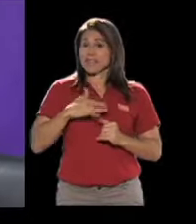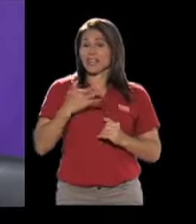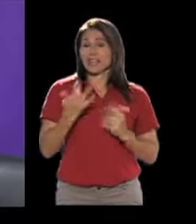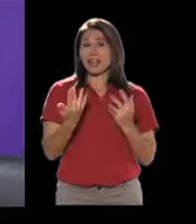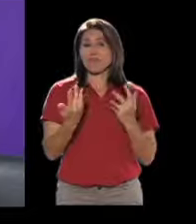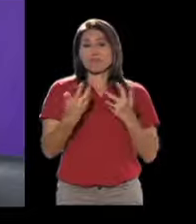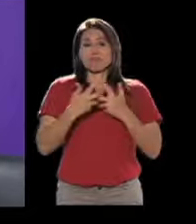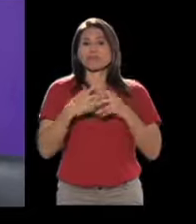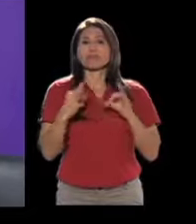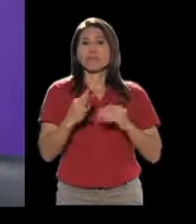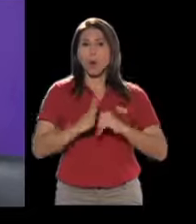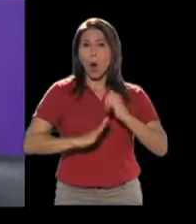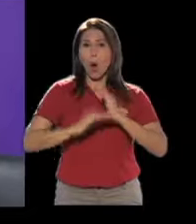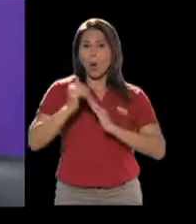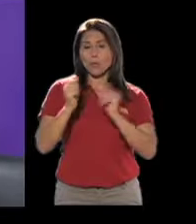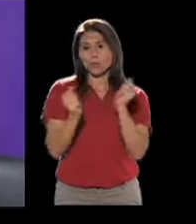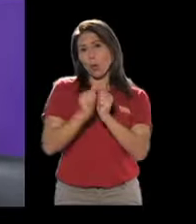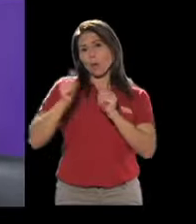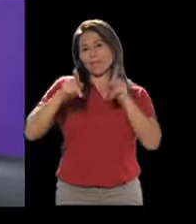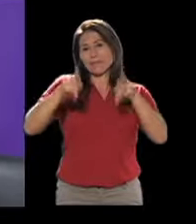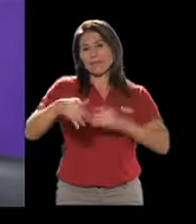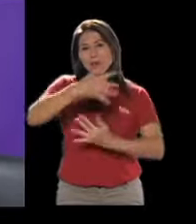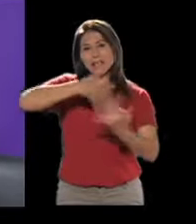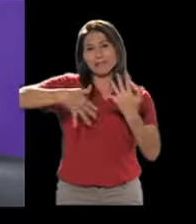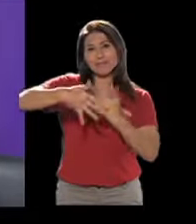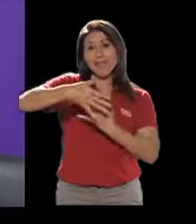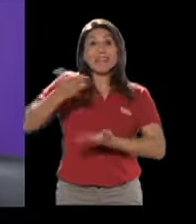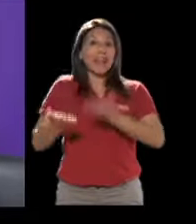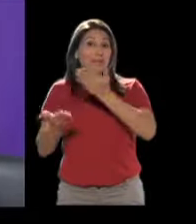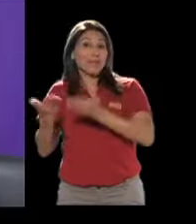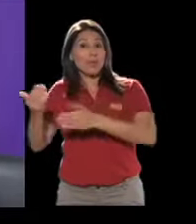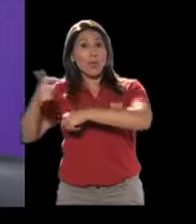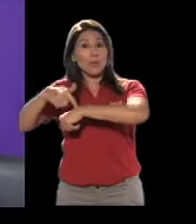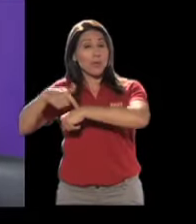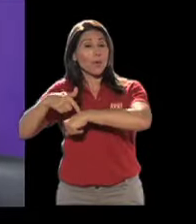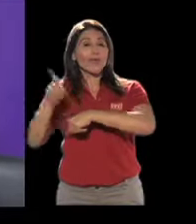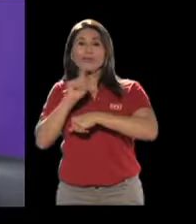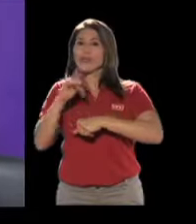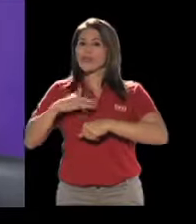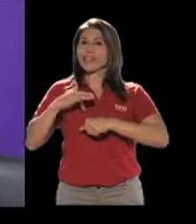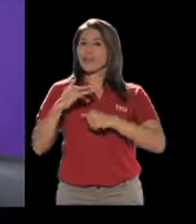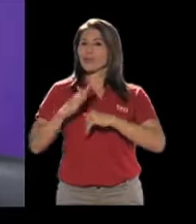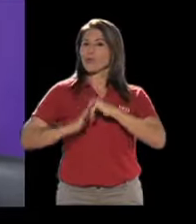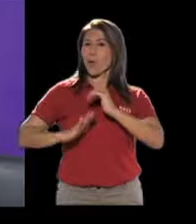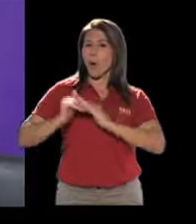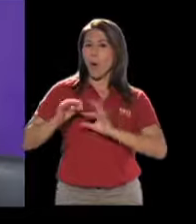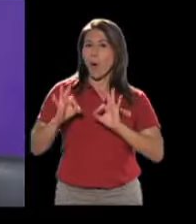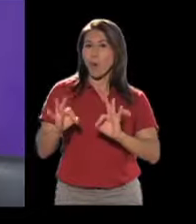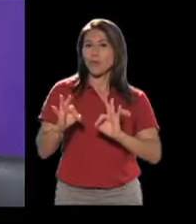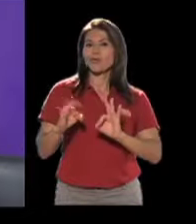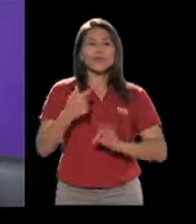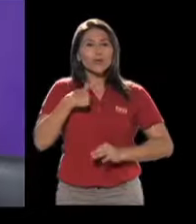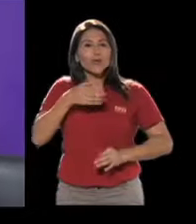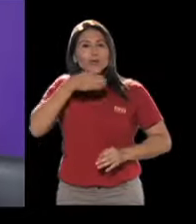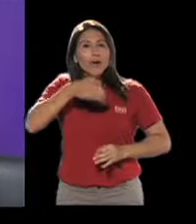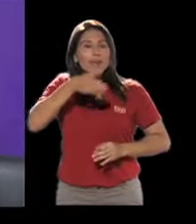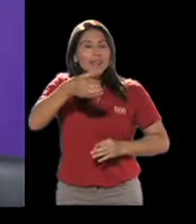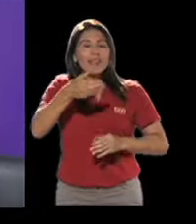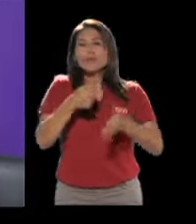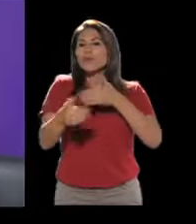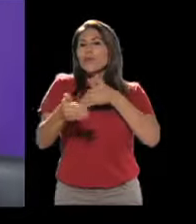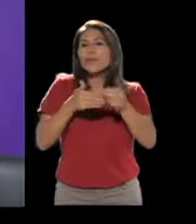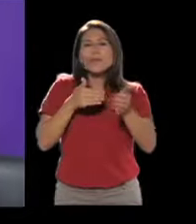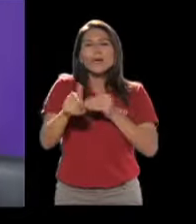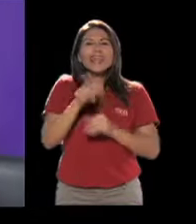no lo estamos. What I would probably recommend, Lo que regardless probablemente of yo whom you recomendaría, approach, is that sin importar hacia quién nos you vamos a